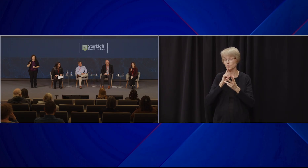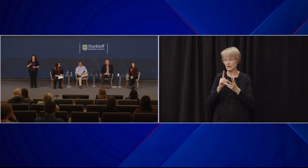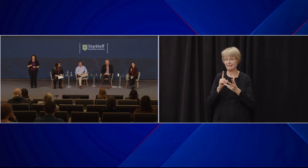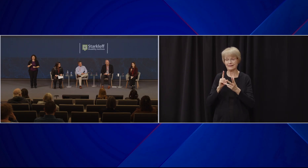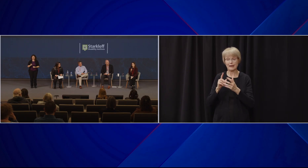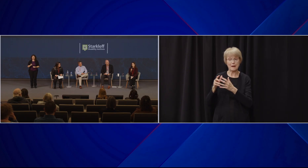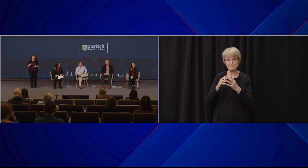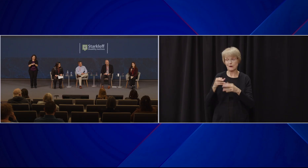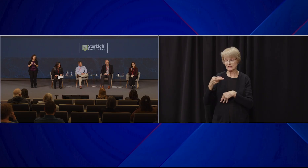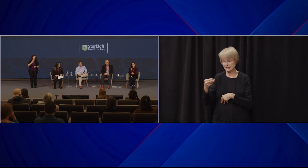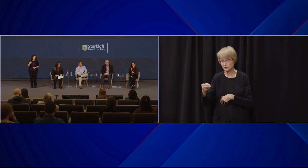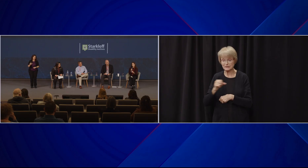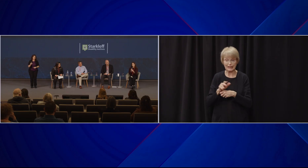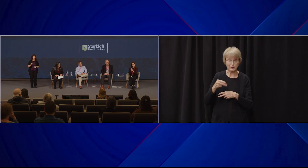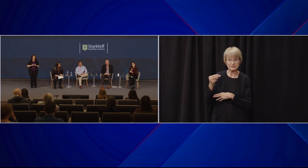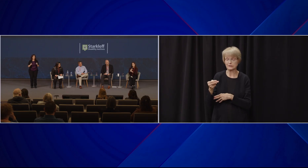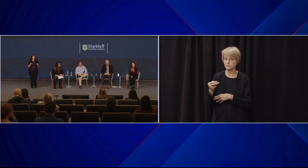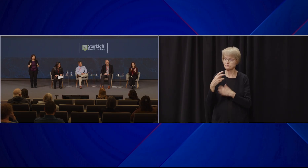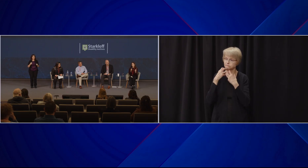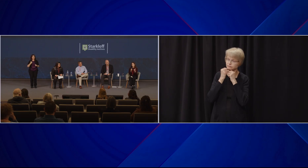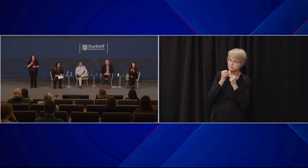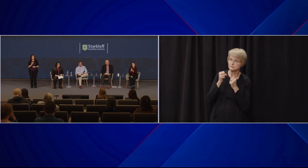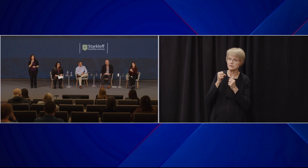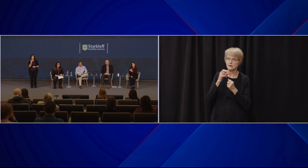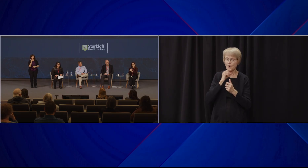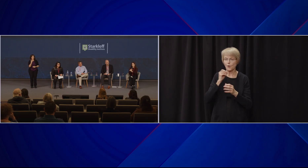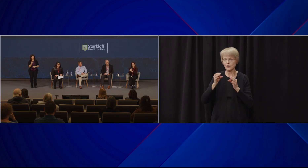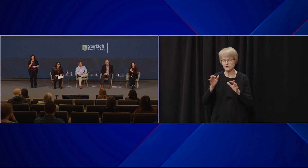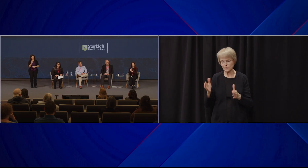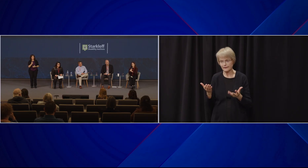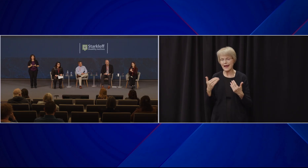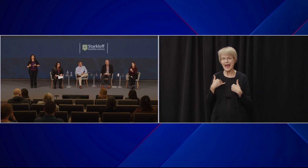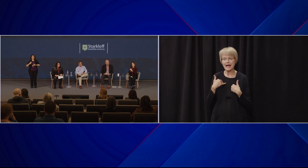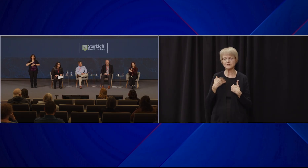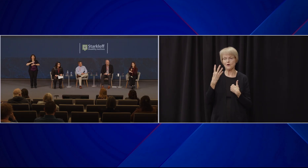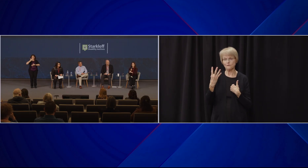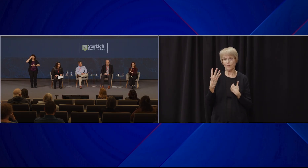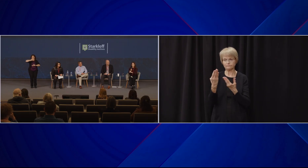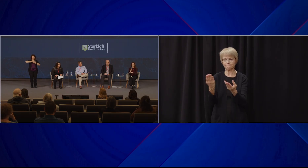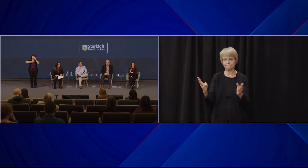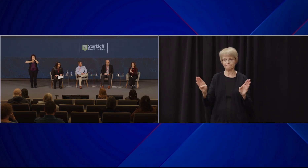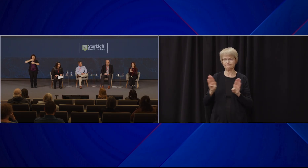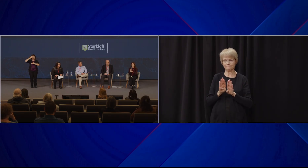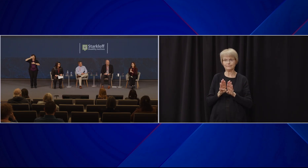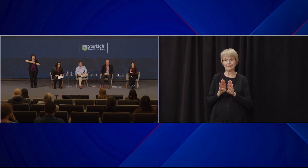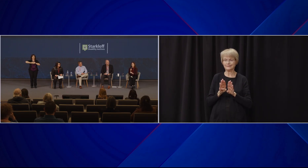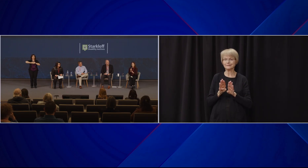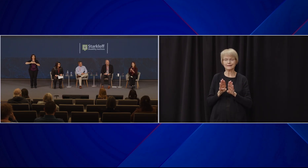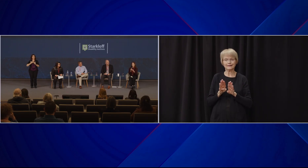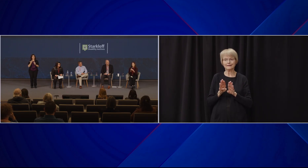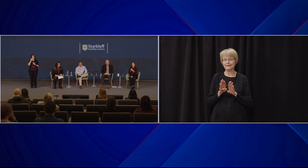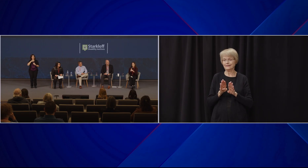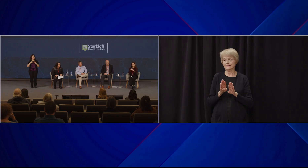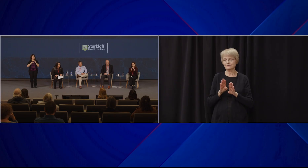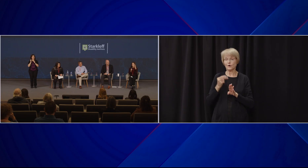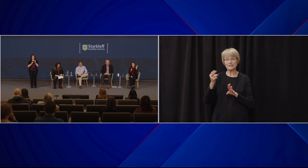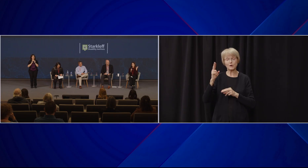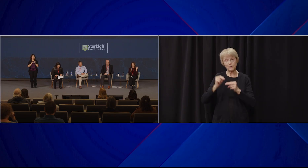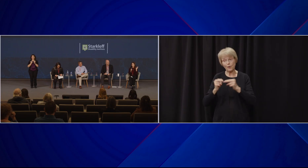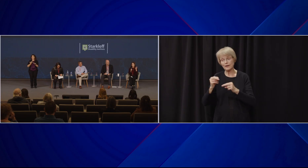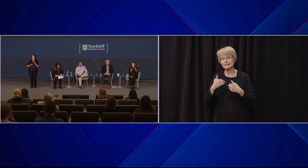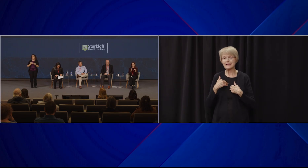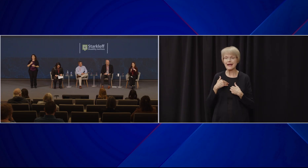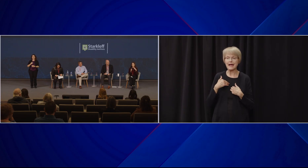Louis. It also has 4 primary facades. So sometimes in historic buildings, you talk about maybe